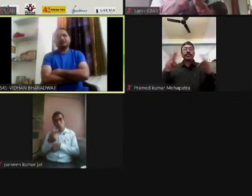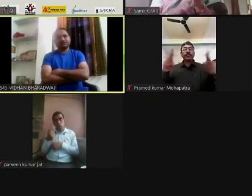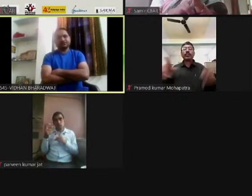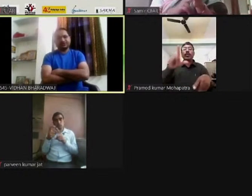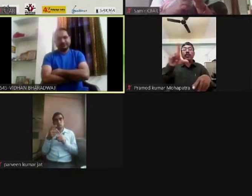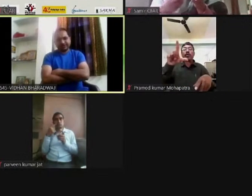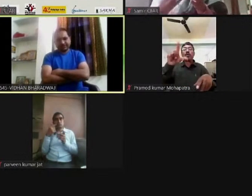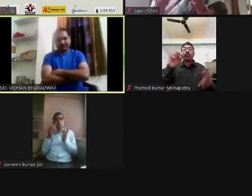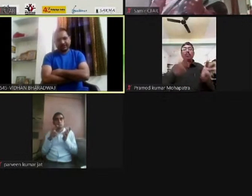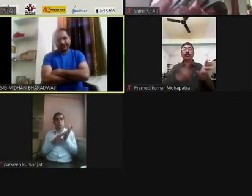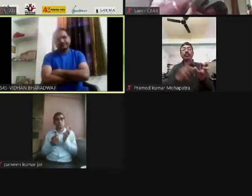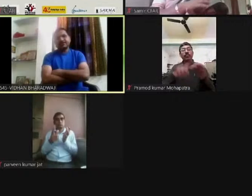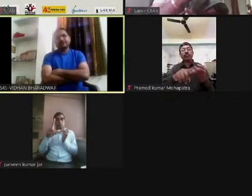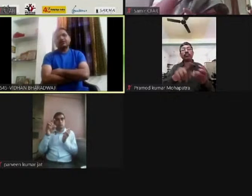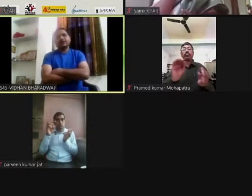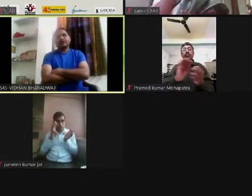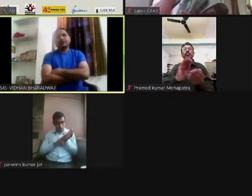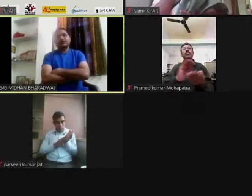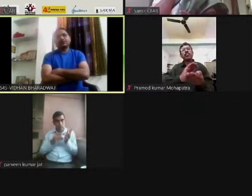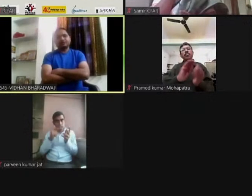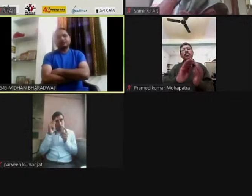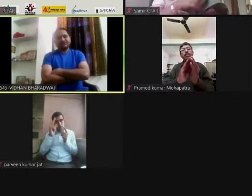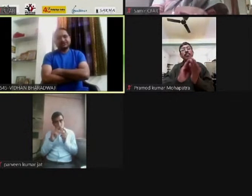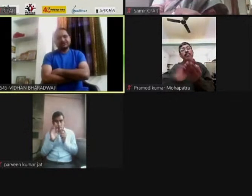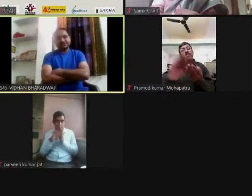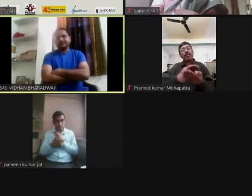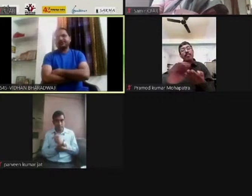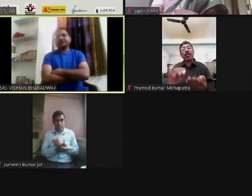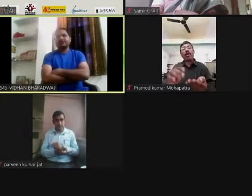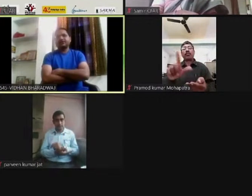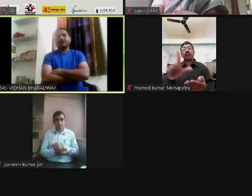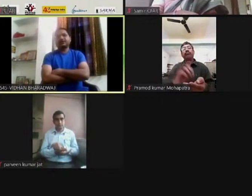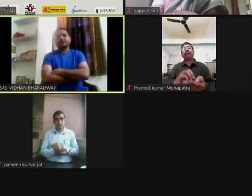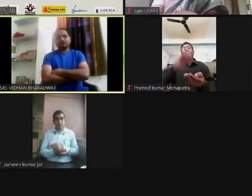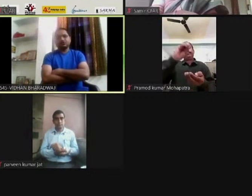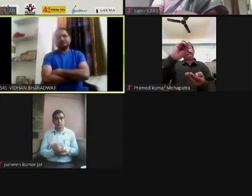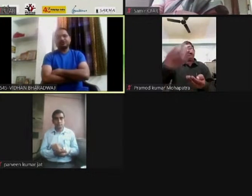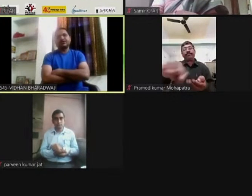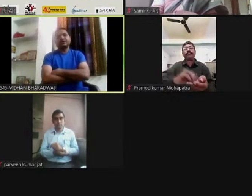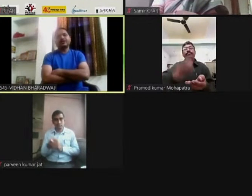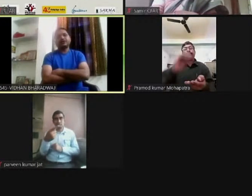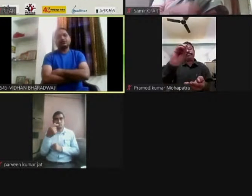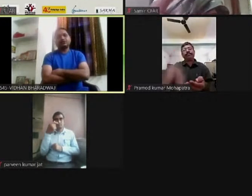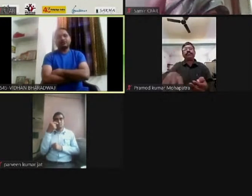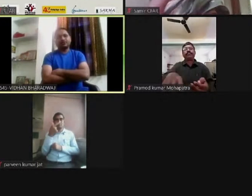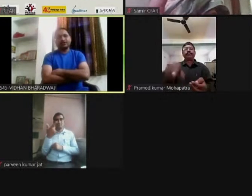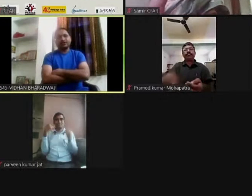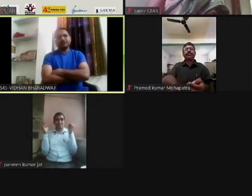getting subsidies with regard to places and hiring them at a subsidized rate,